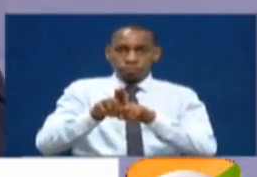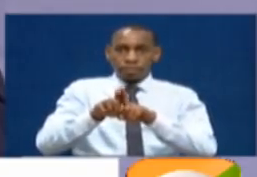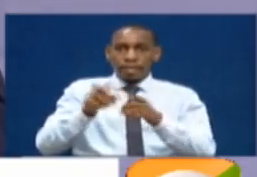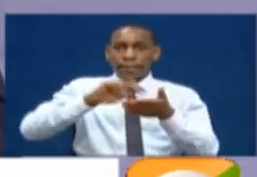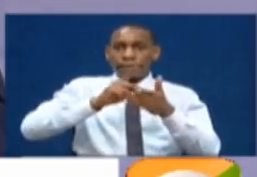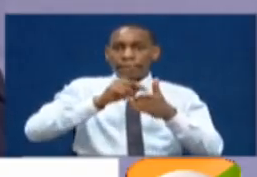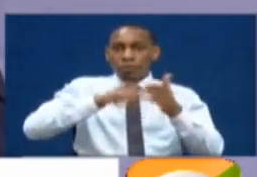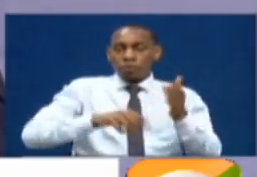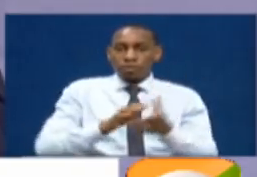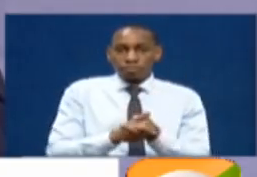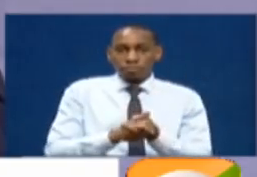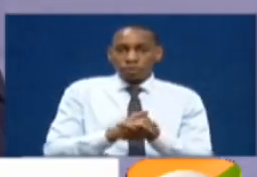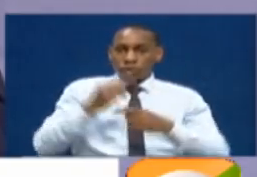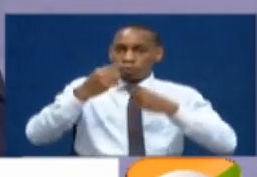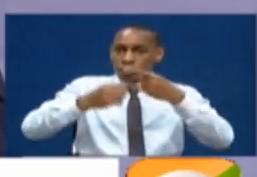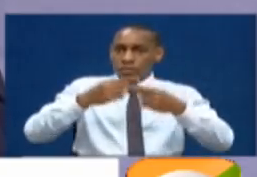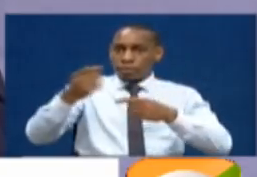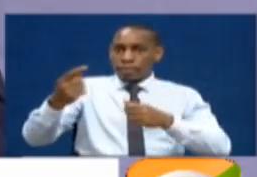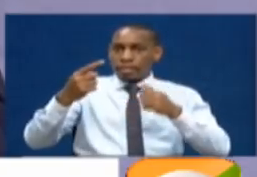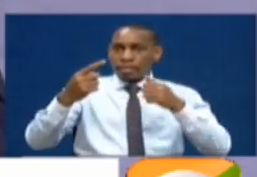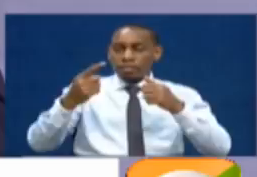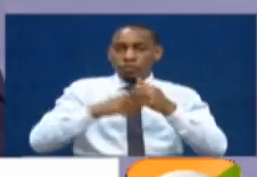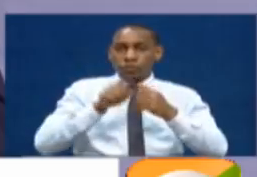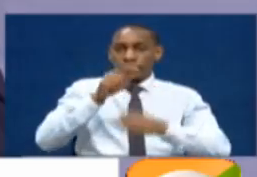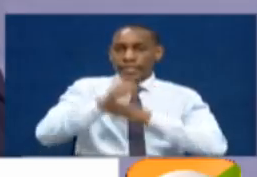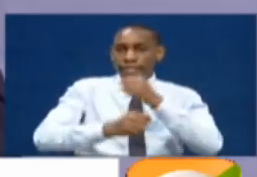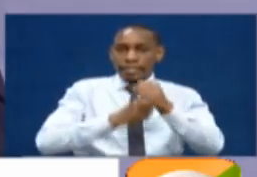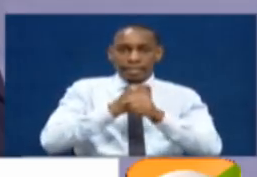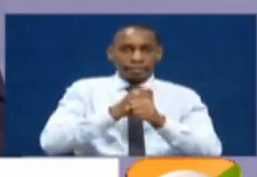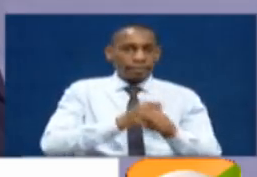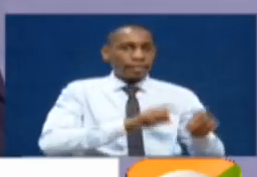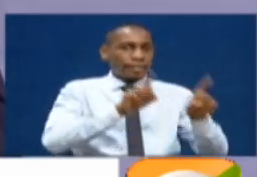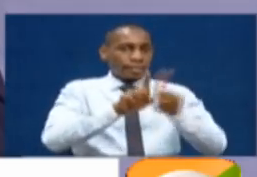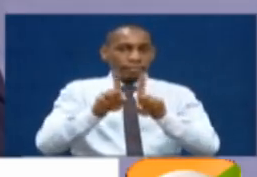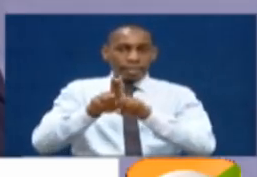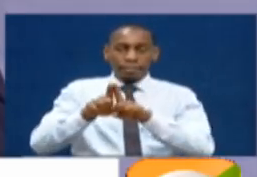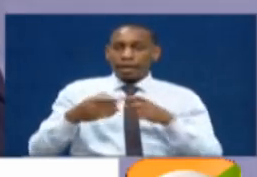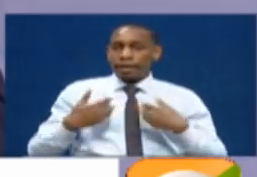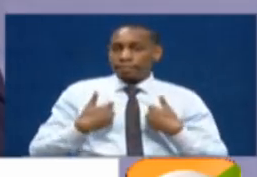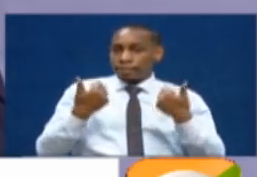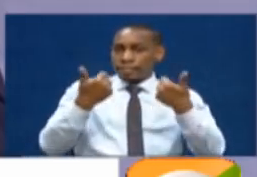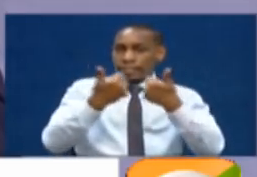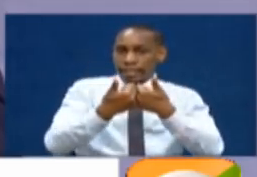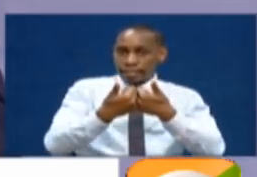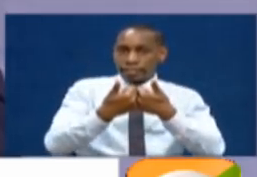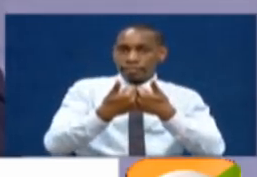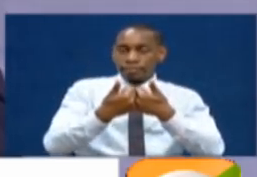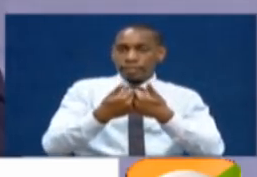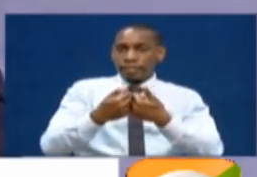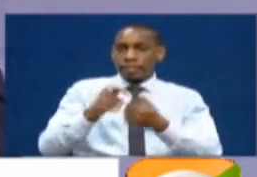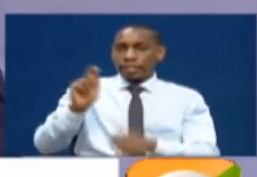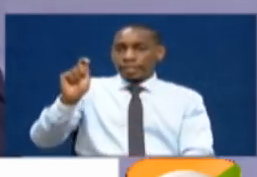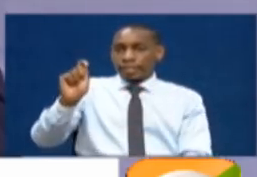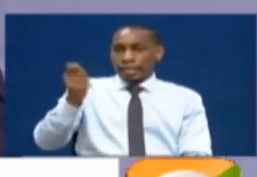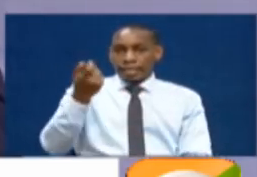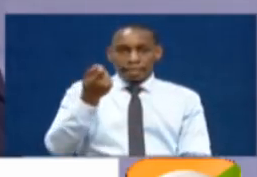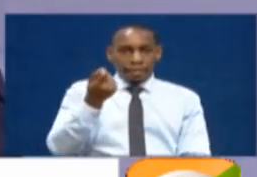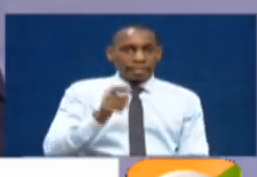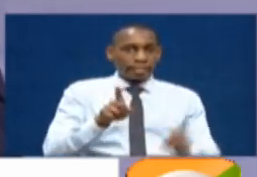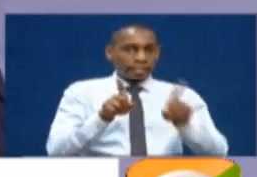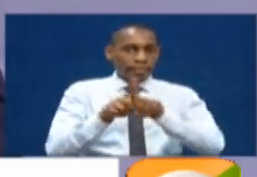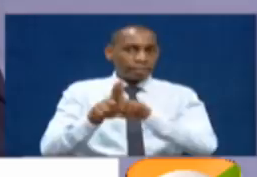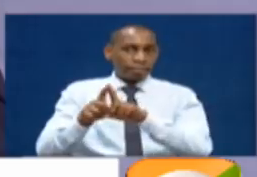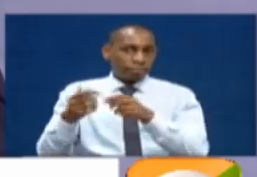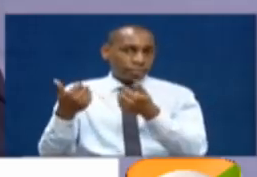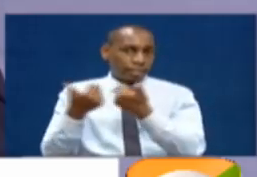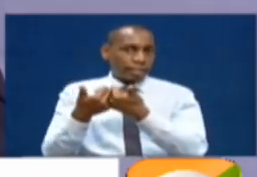amount by June this year. Now, this is going to bring a strain on the Kenyan shilling, and it's going to bring a